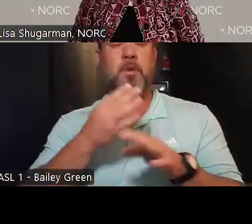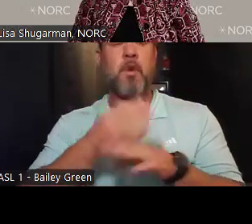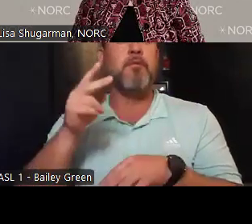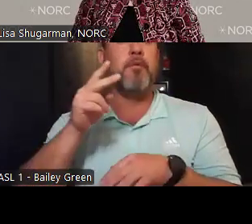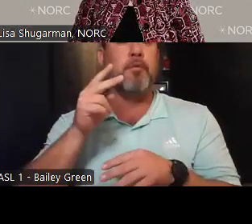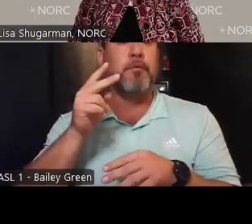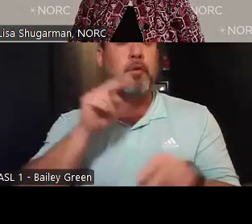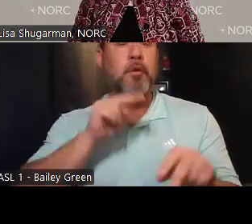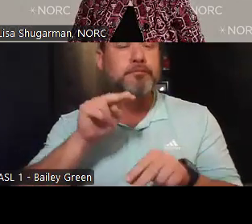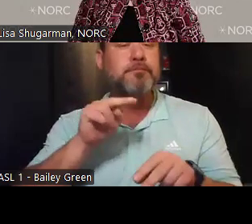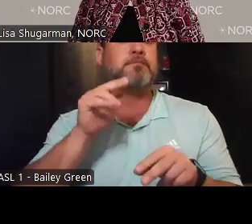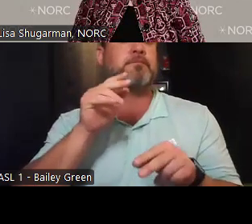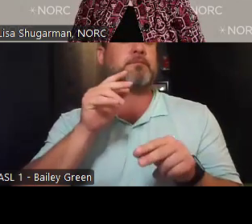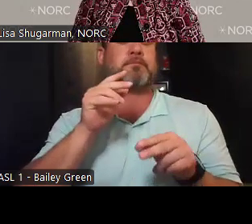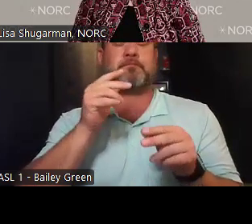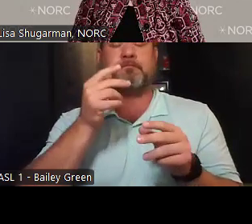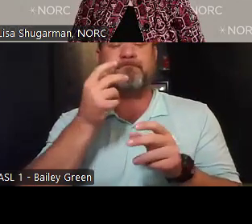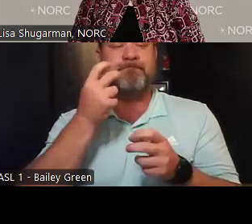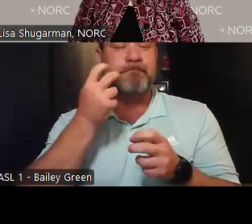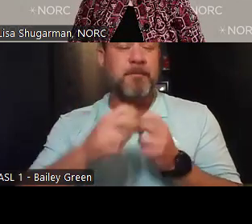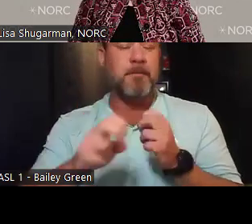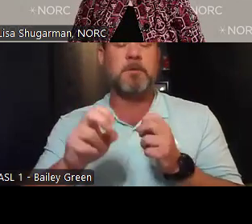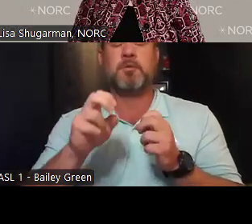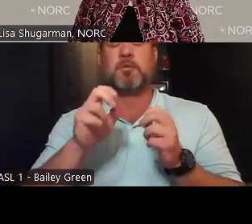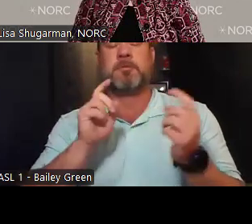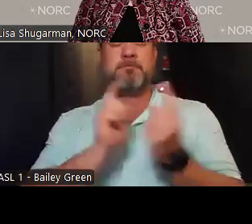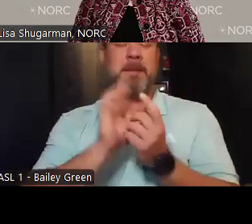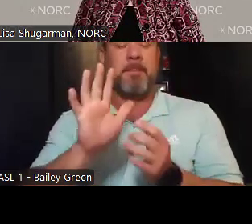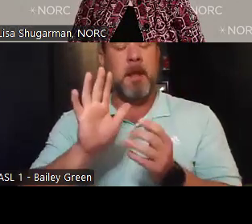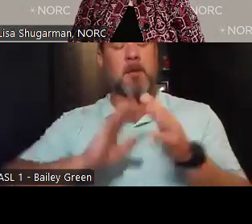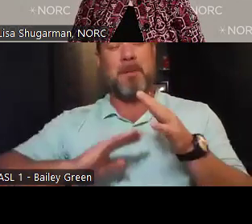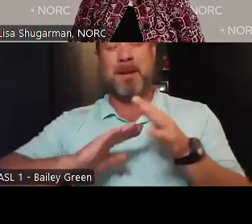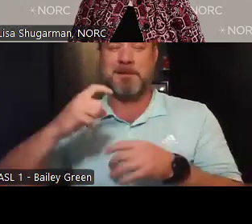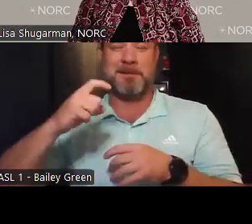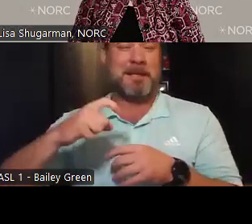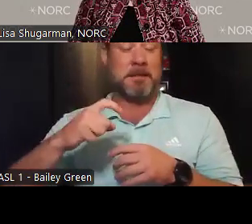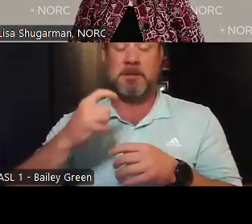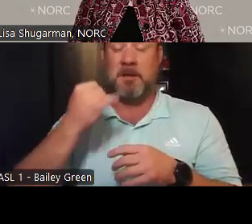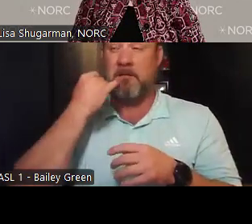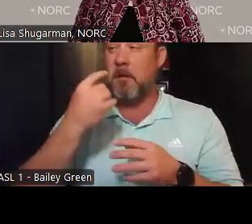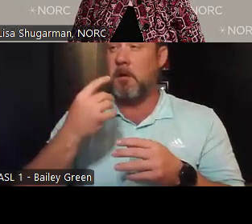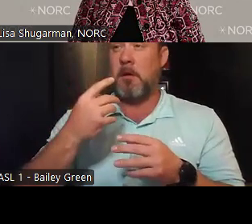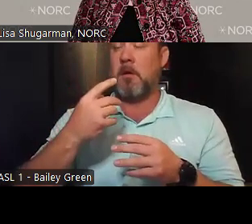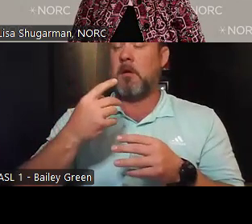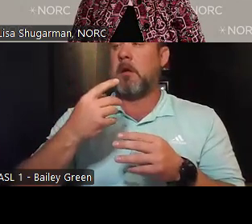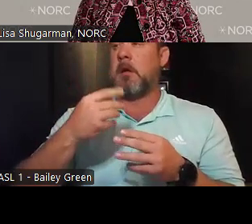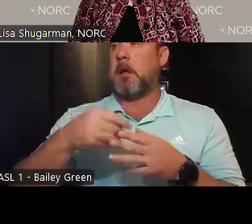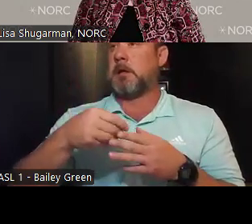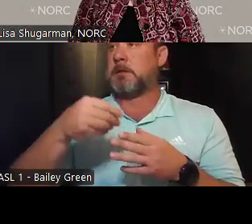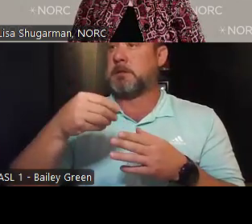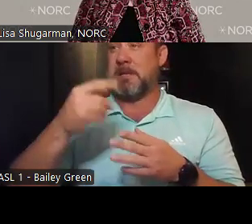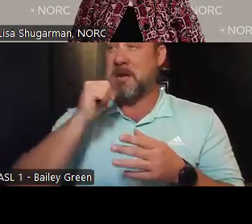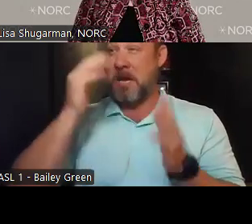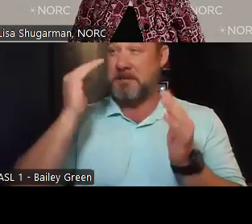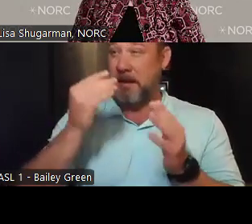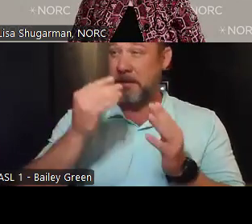make ends meet with just their basic living needs currently, but that any unexpected expense, like a hospital stay, or if their care